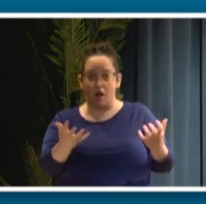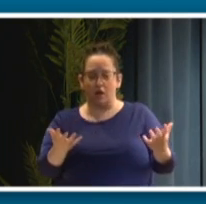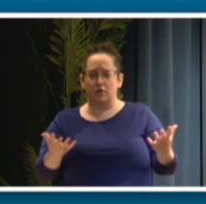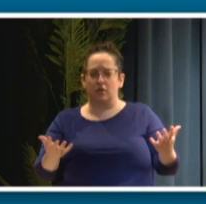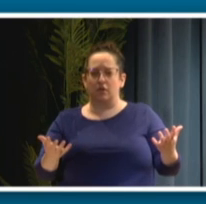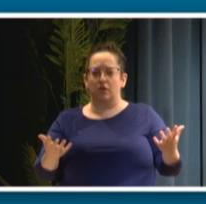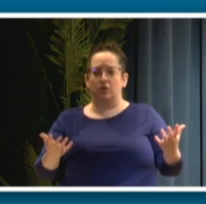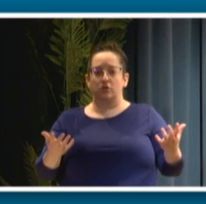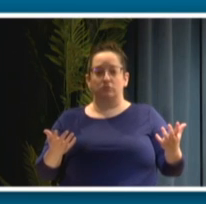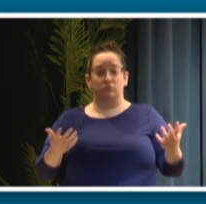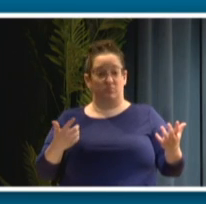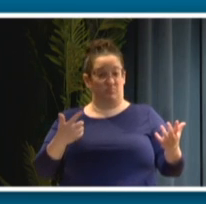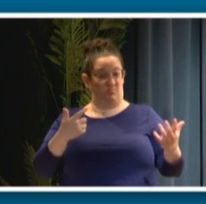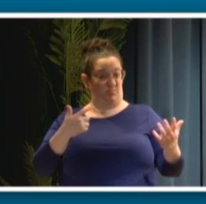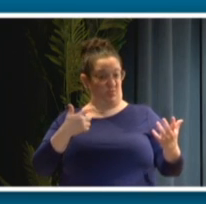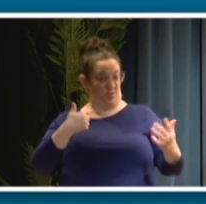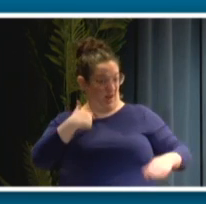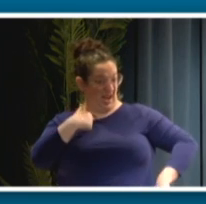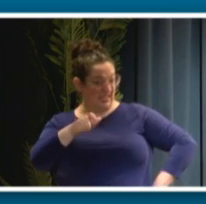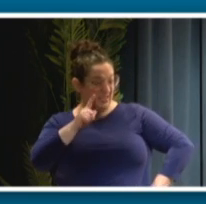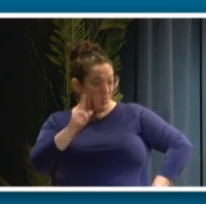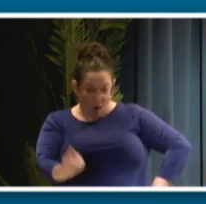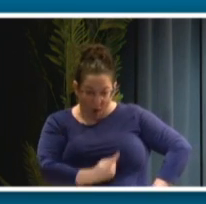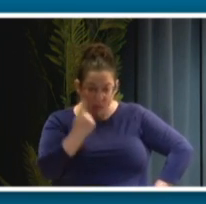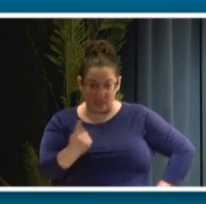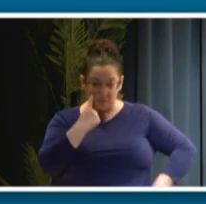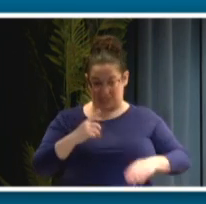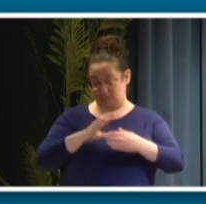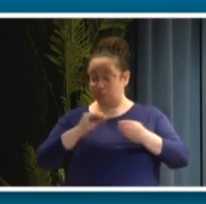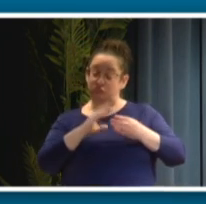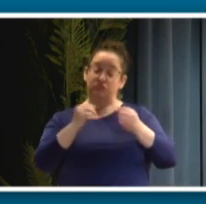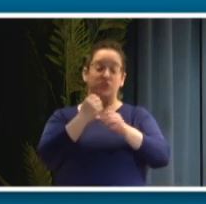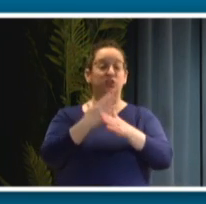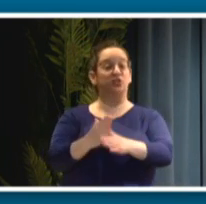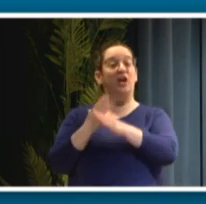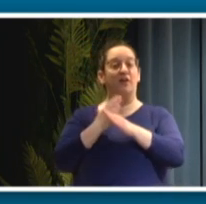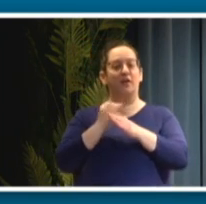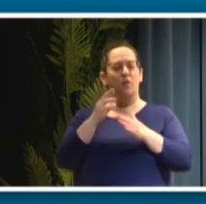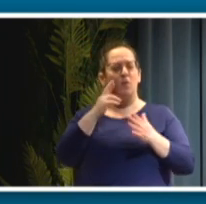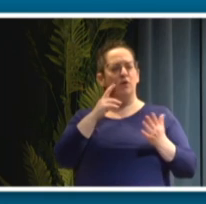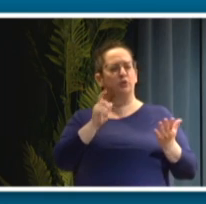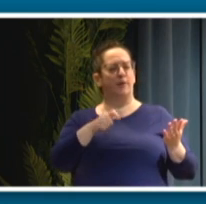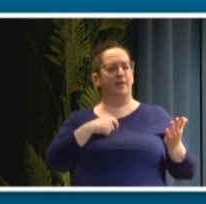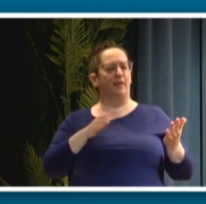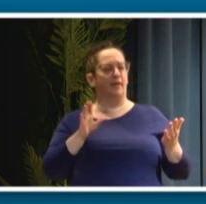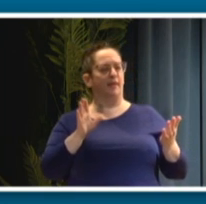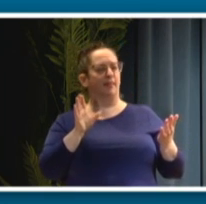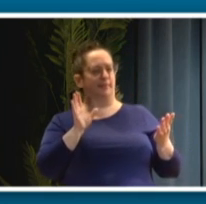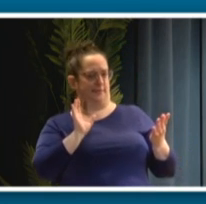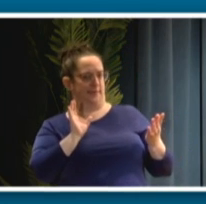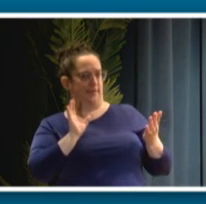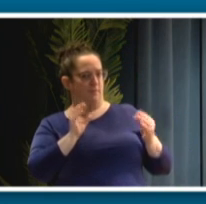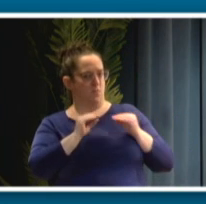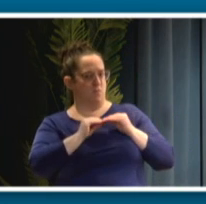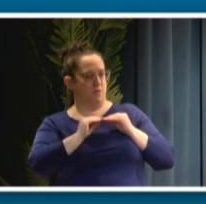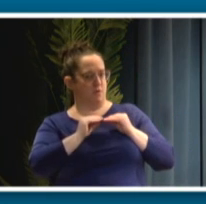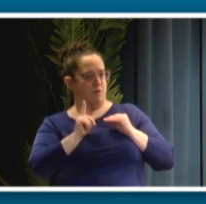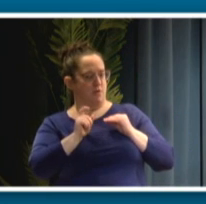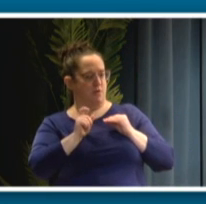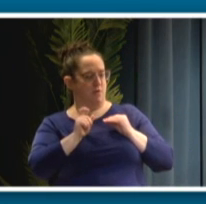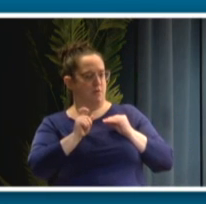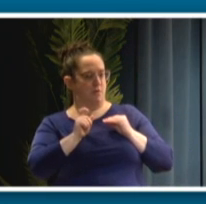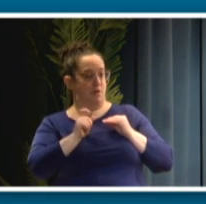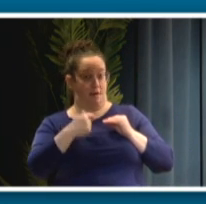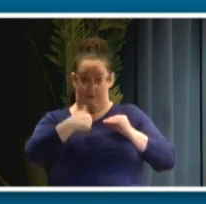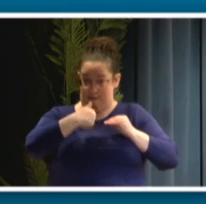be speaking? Or are there moments where I should probably sit one out? Have I really thought through